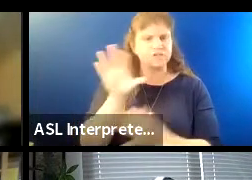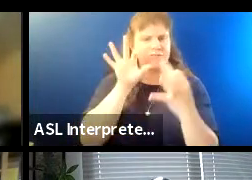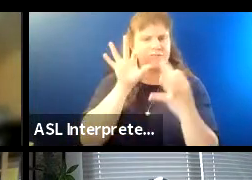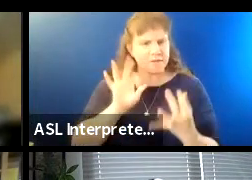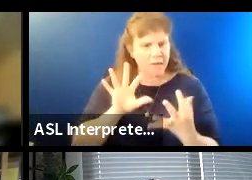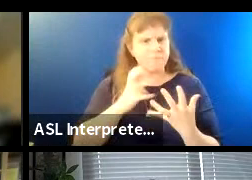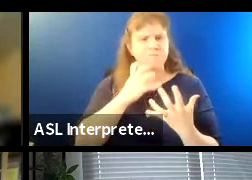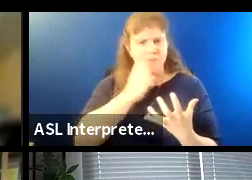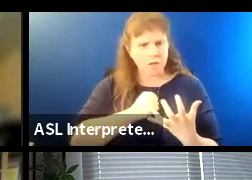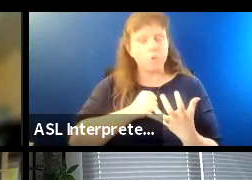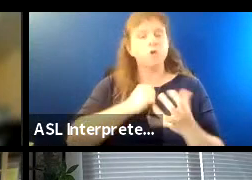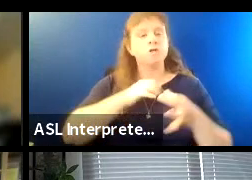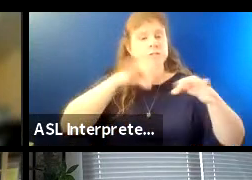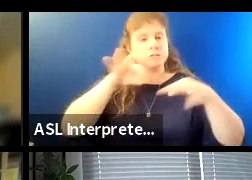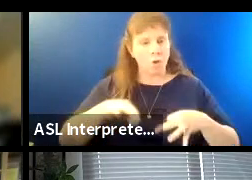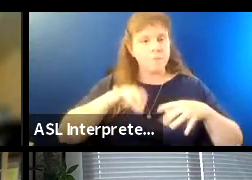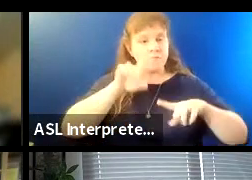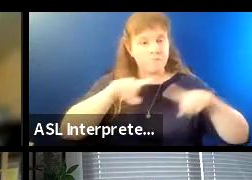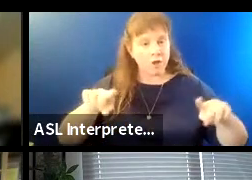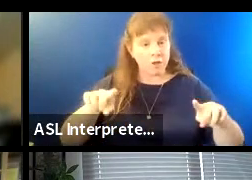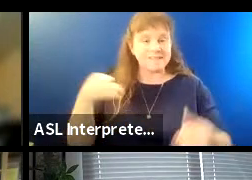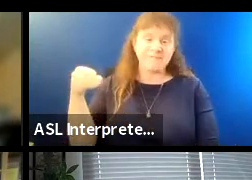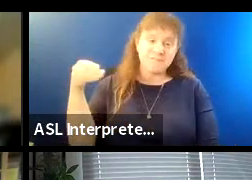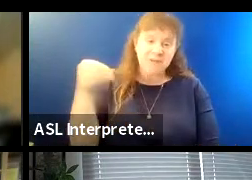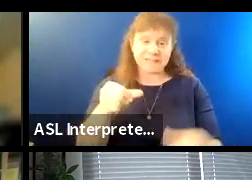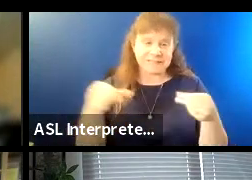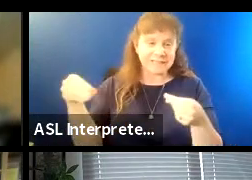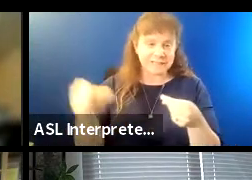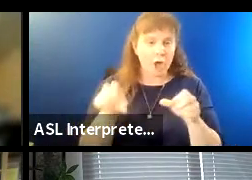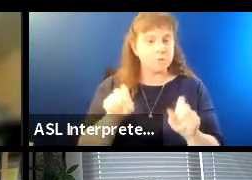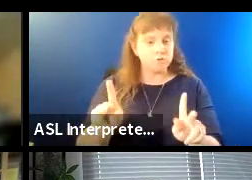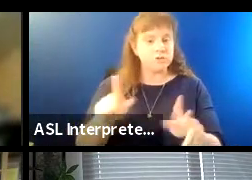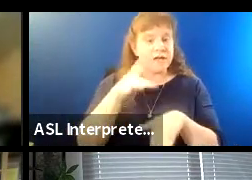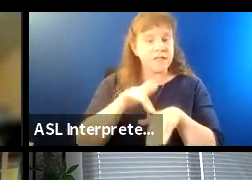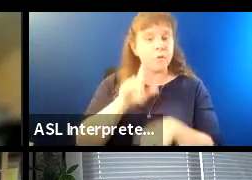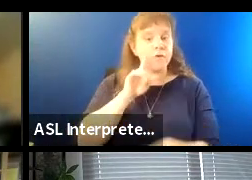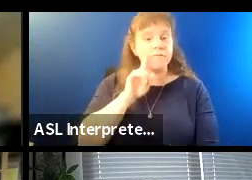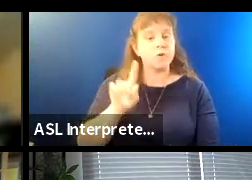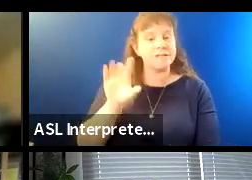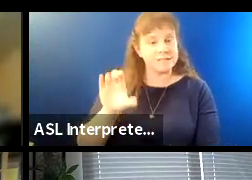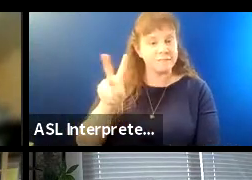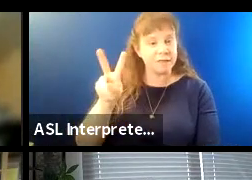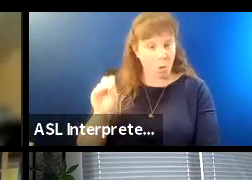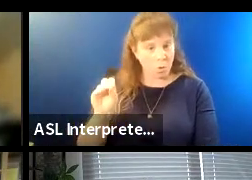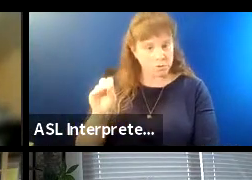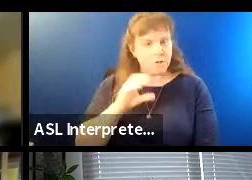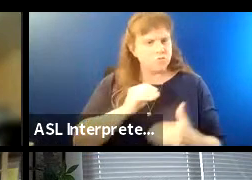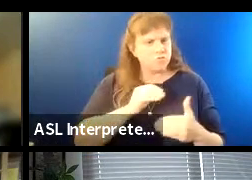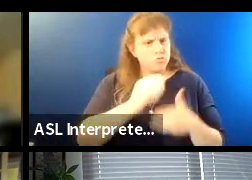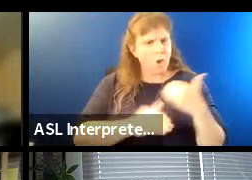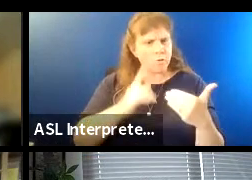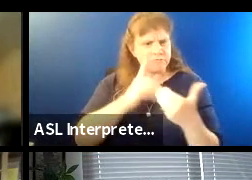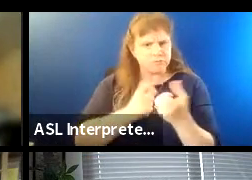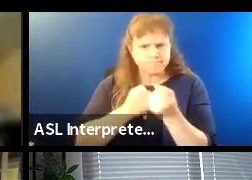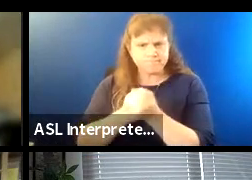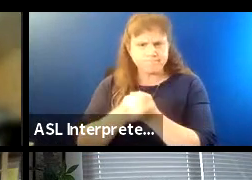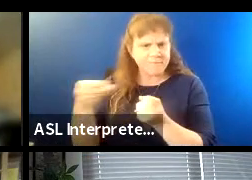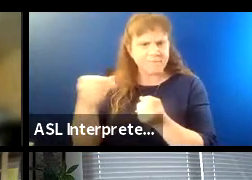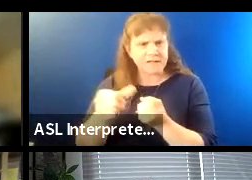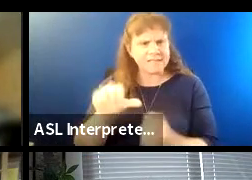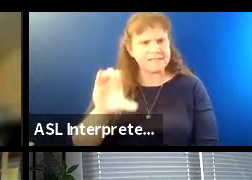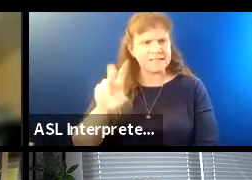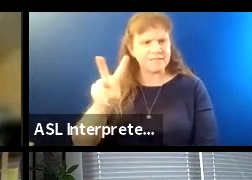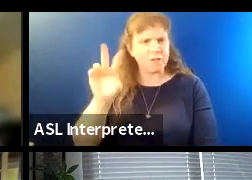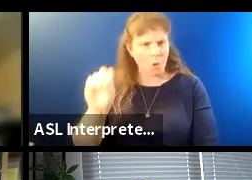funding opportunities available for CBOs and the progress made in funding those CBOs to respond to the